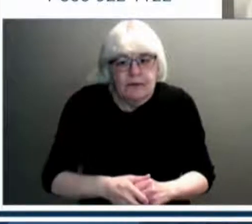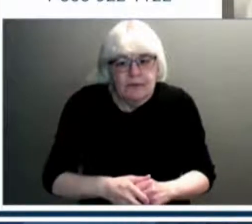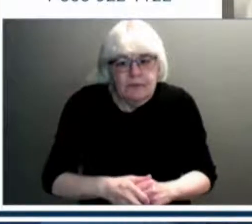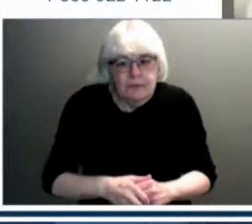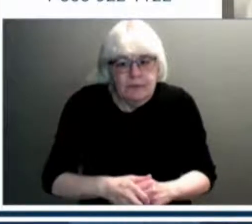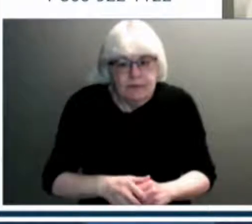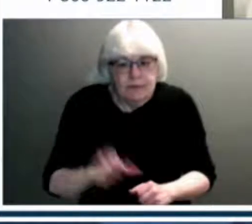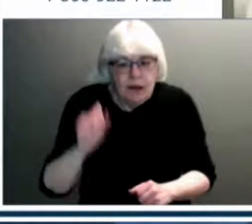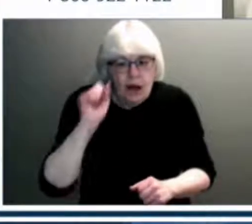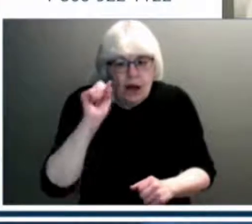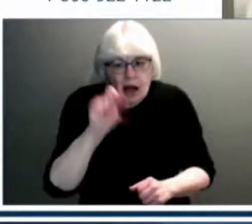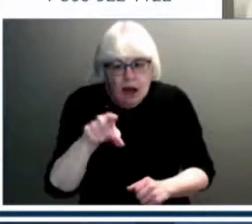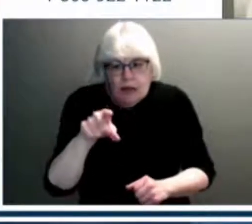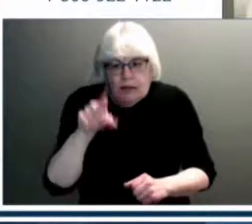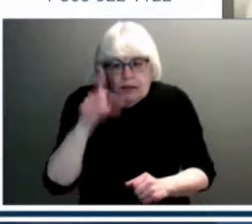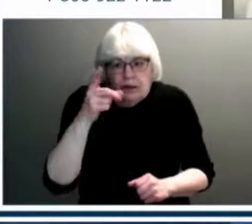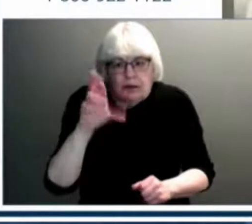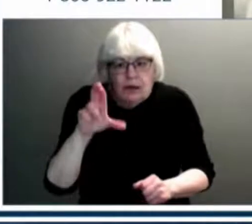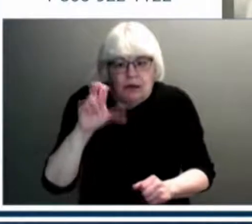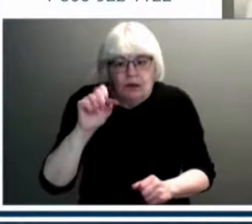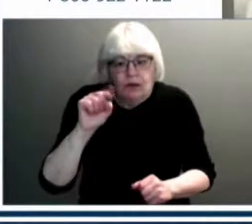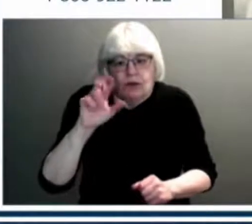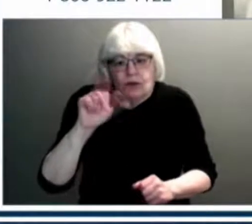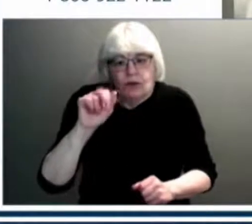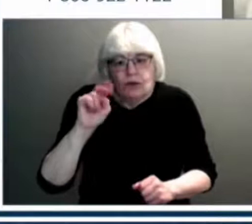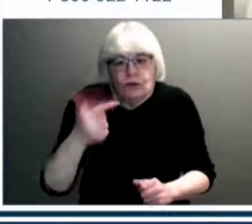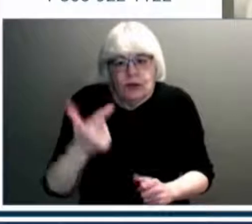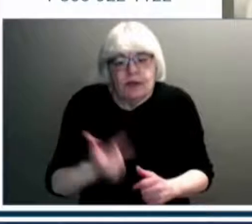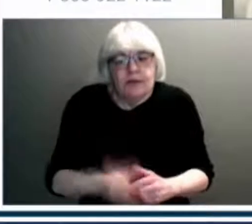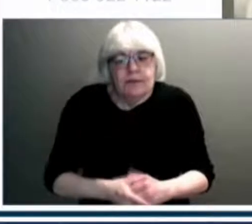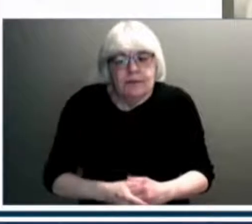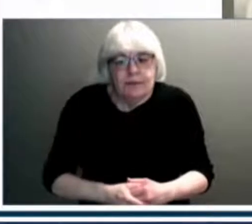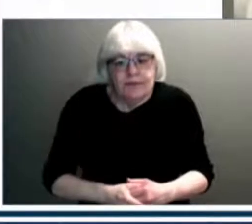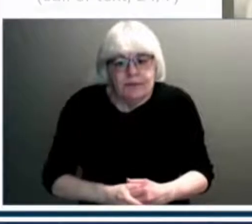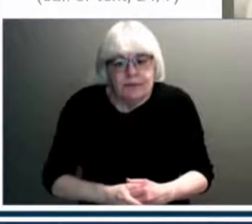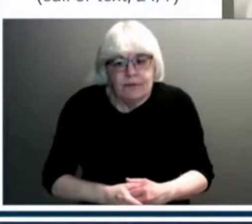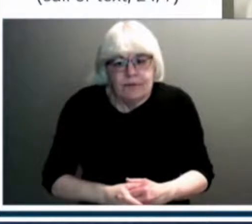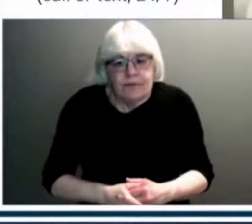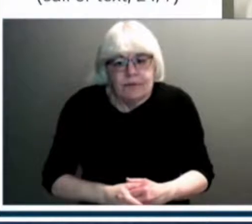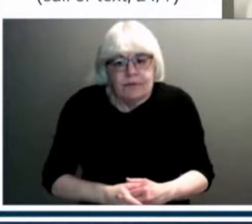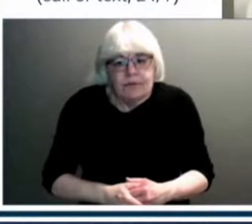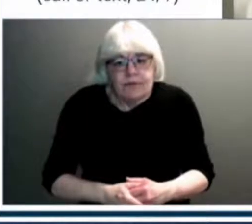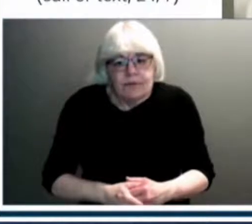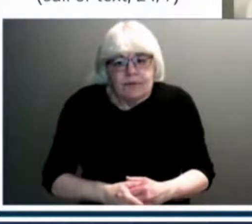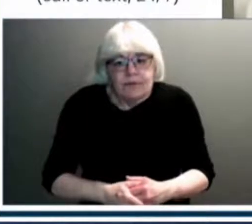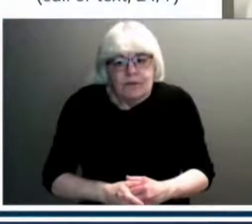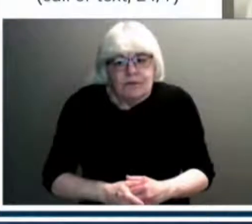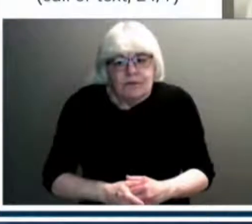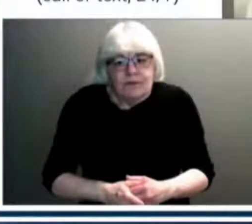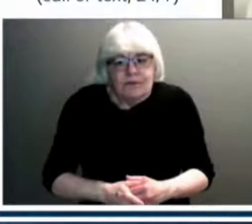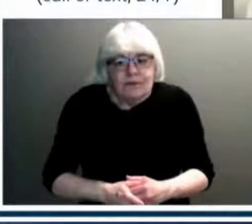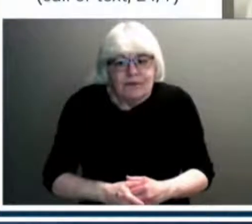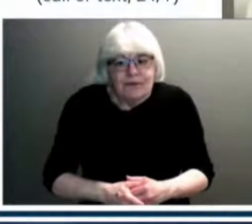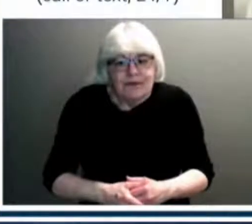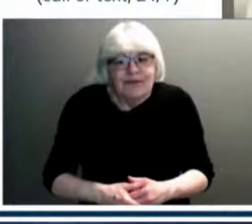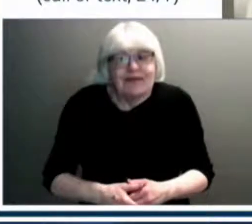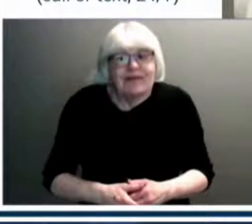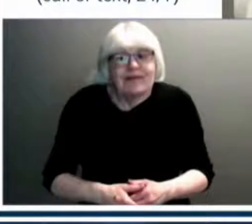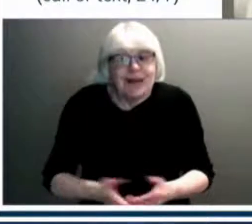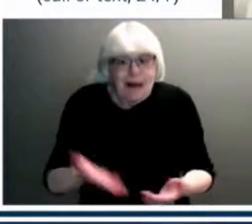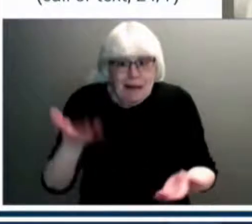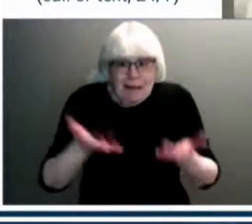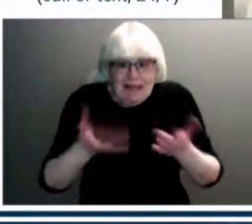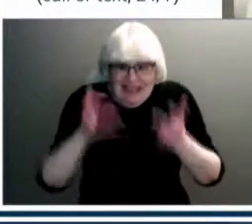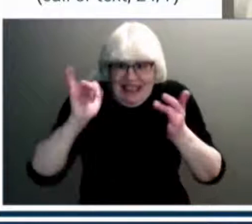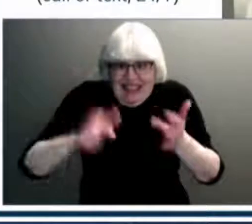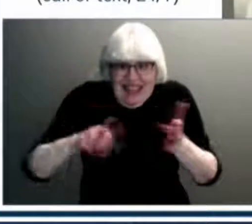time ago that you had some hope that we may have seen a plateau or approaching a plateau in terms of the numbers of infections.